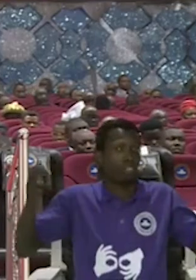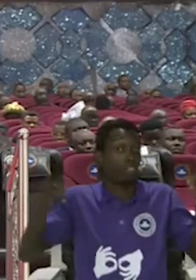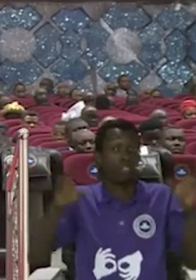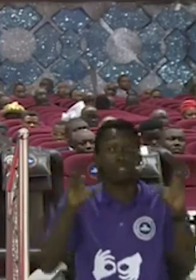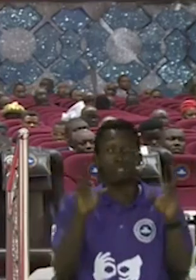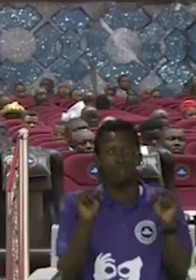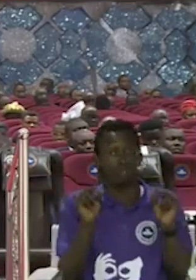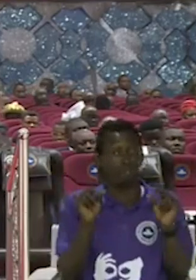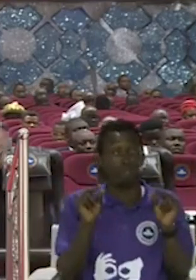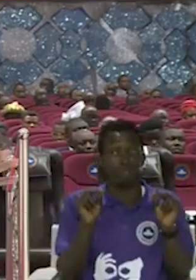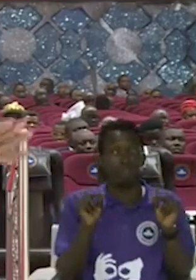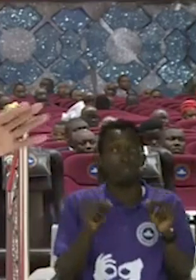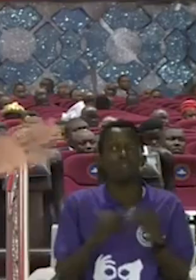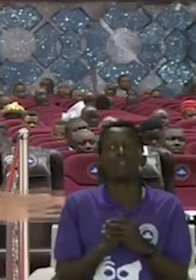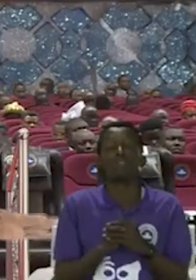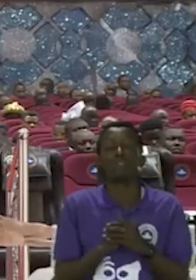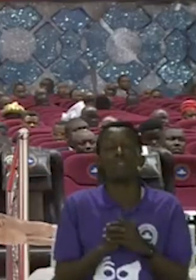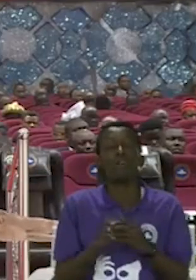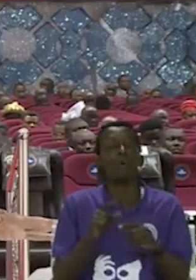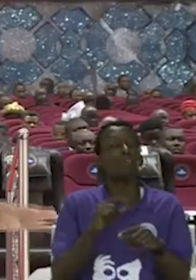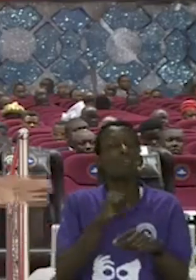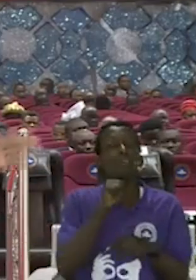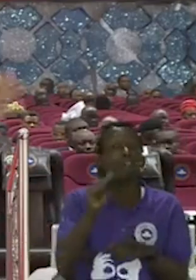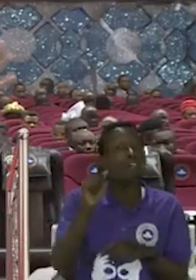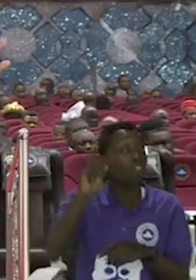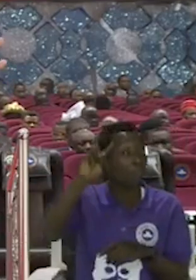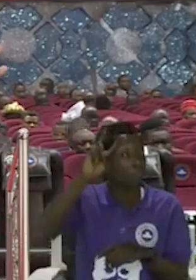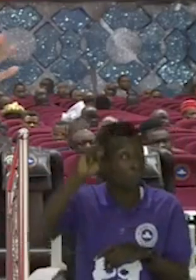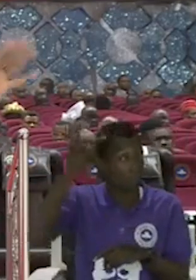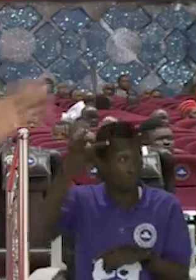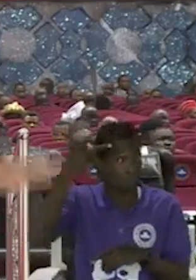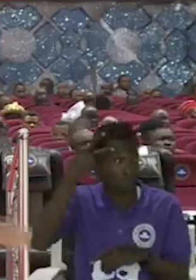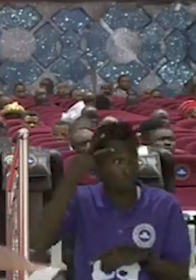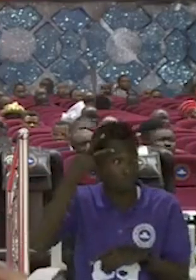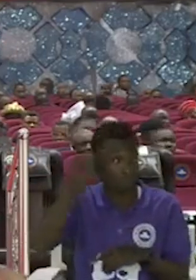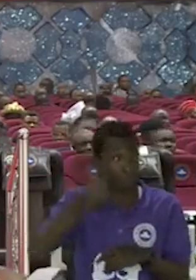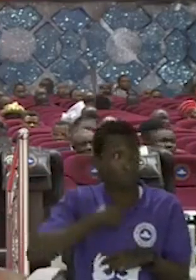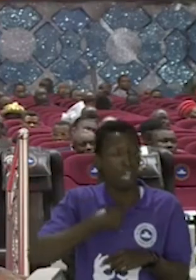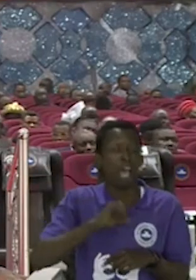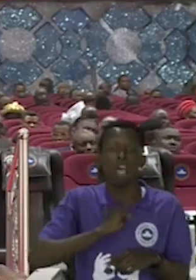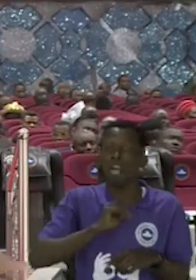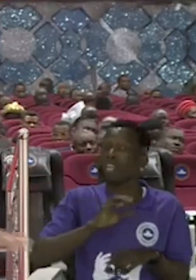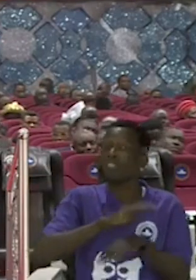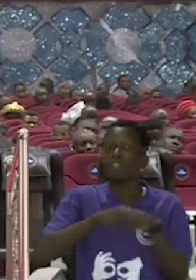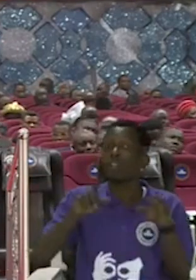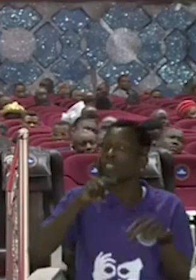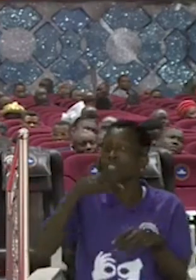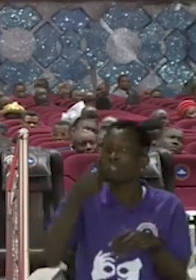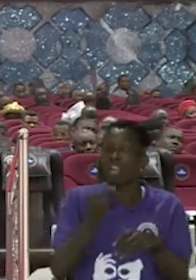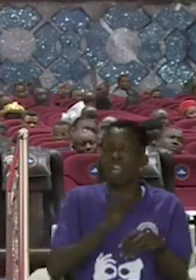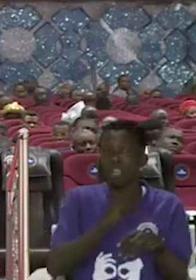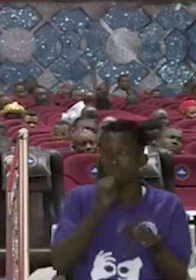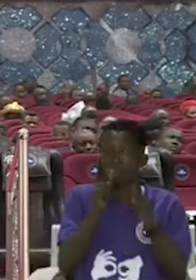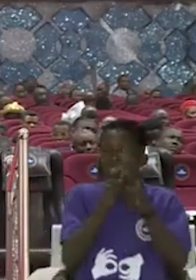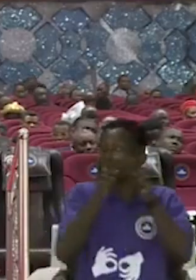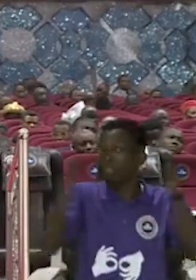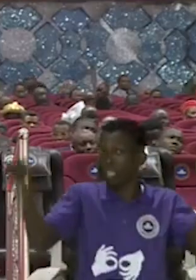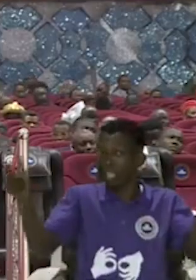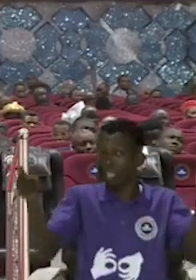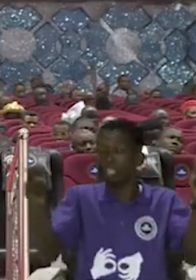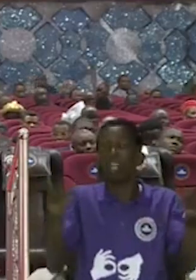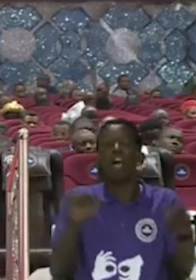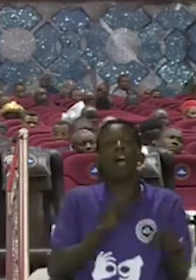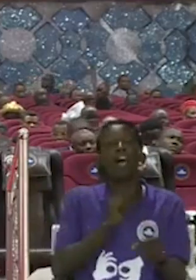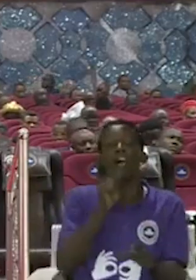please don't misquote me. I didn't say I'm the greatest. All I said is, I